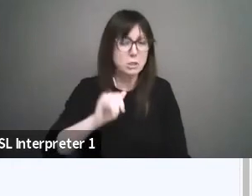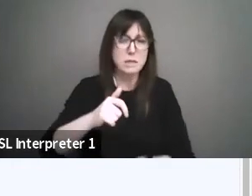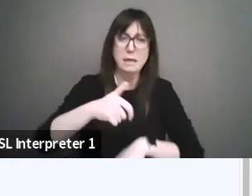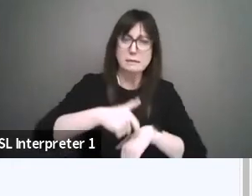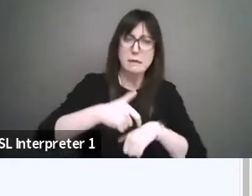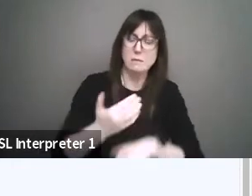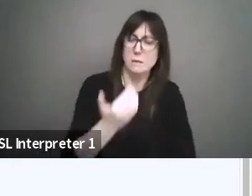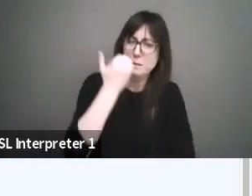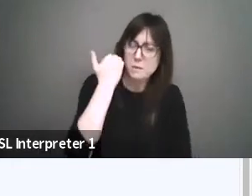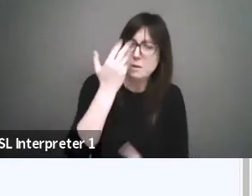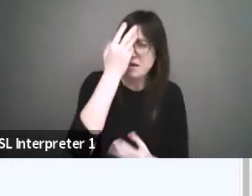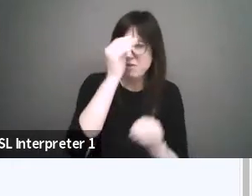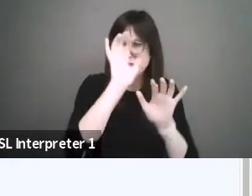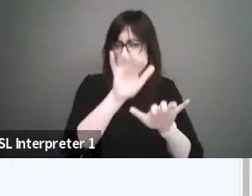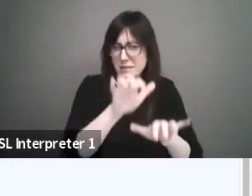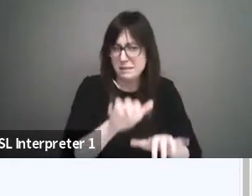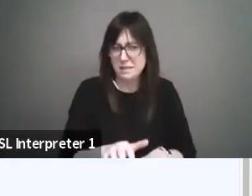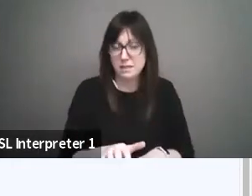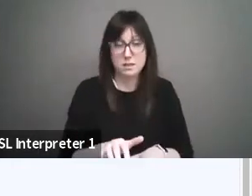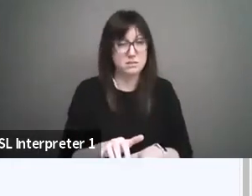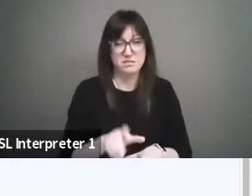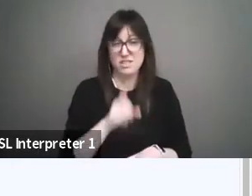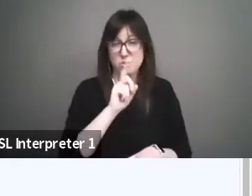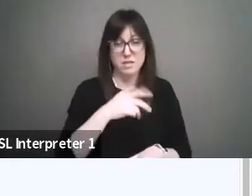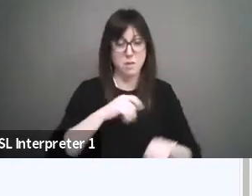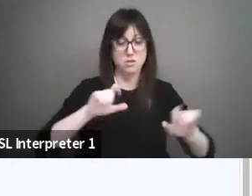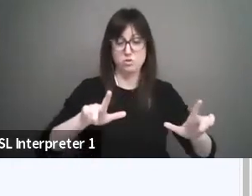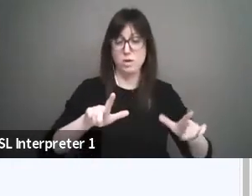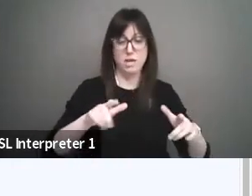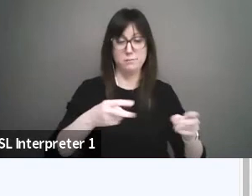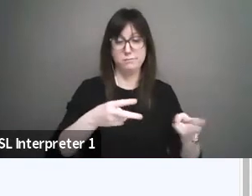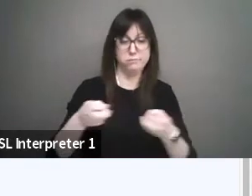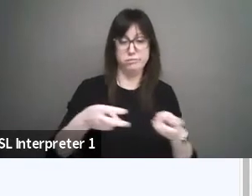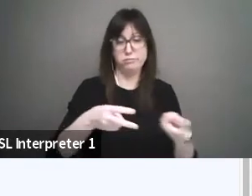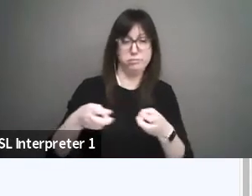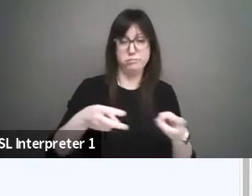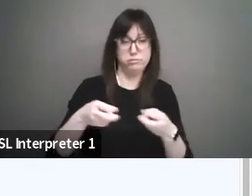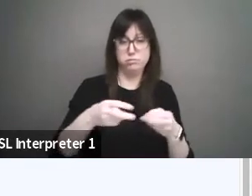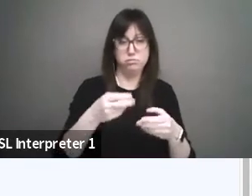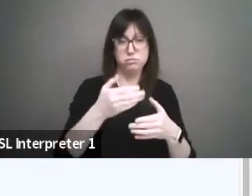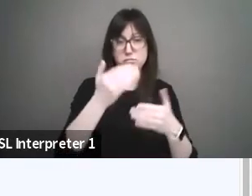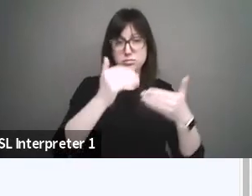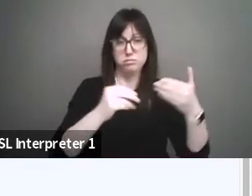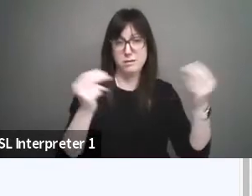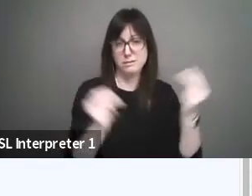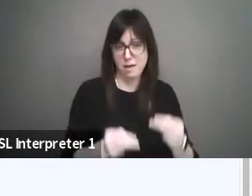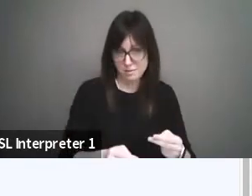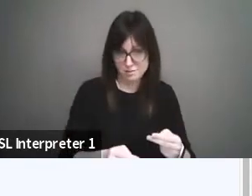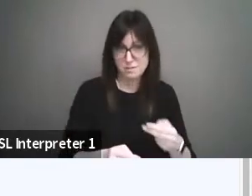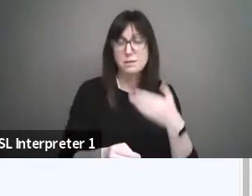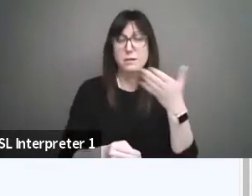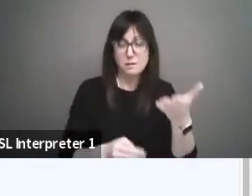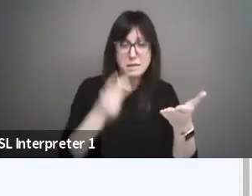this content, but in reality, I just recorded my screen and started walking through existing slides. And as you can see